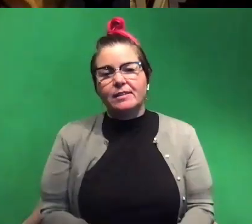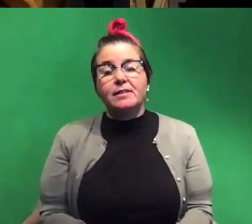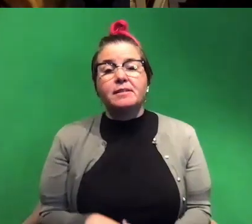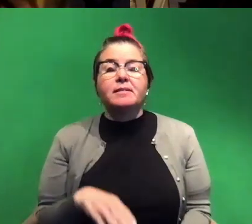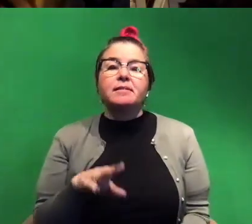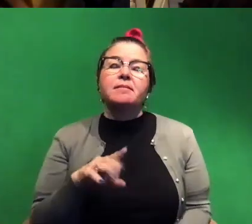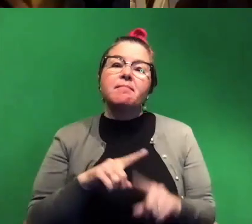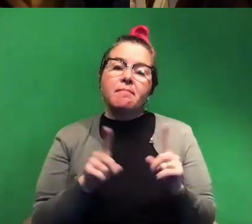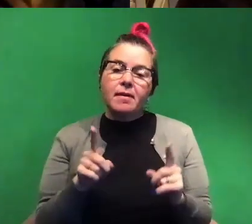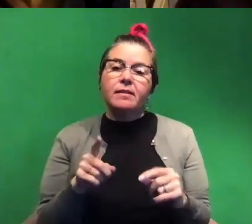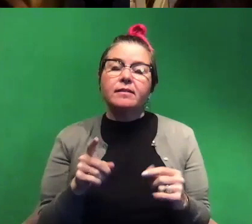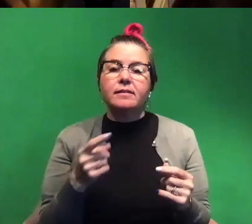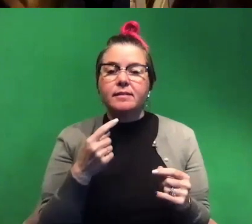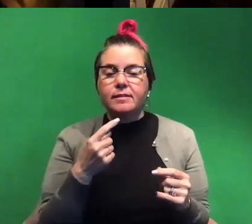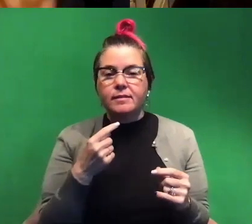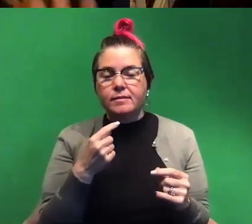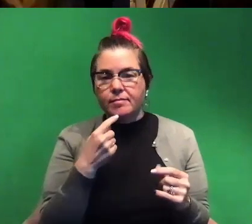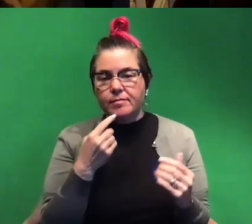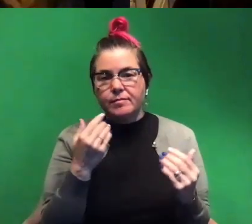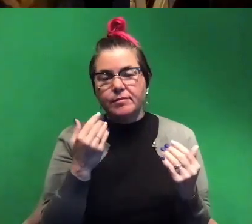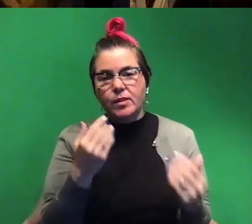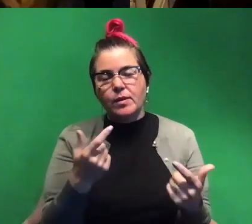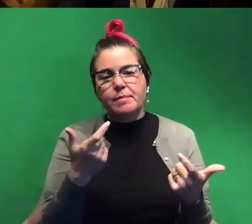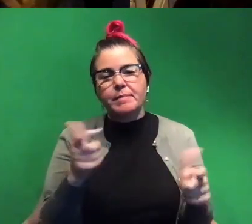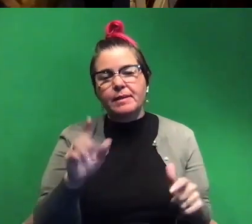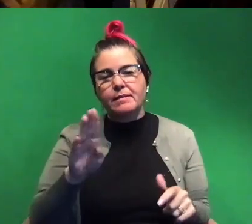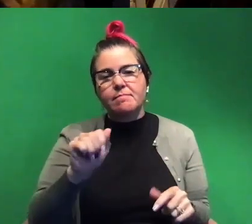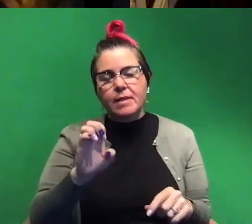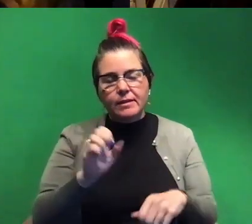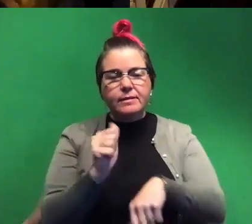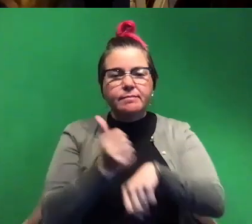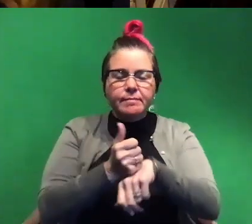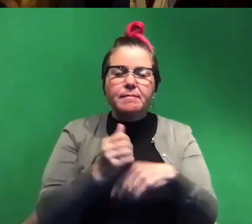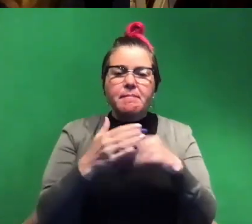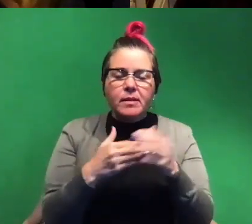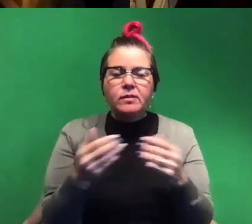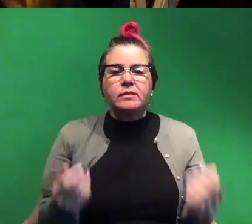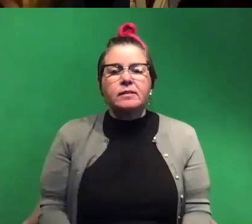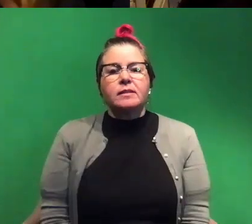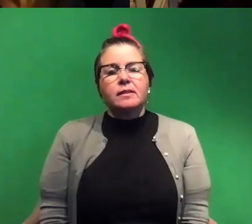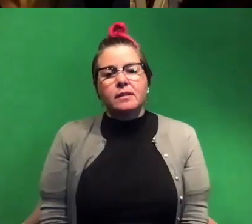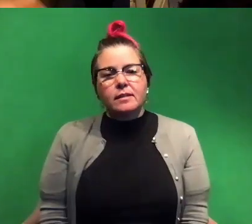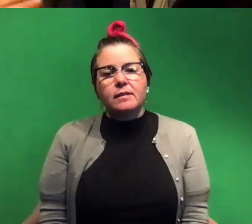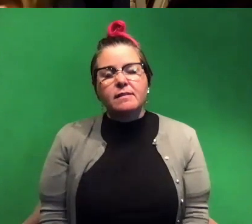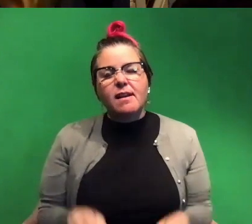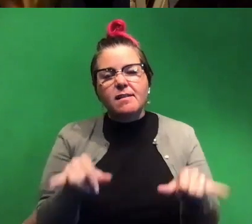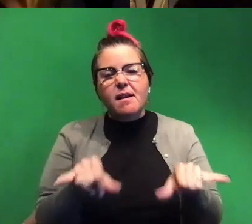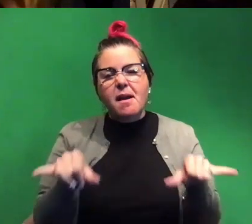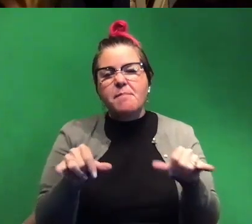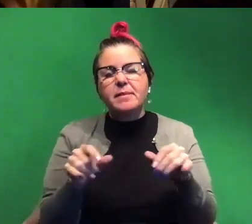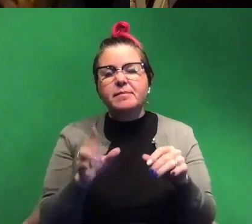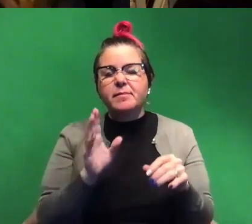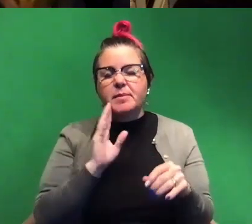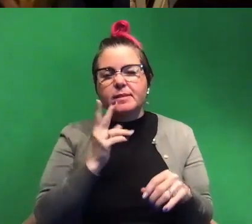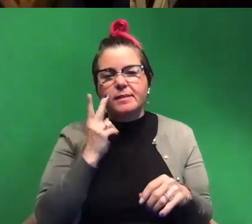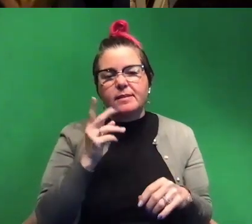they sent go ahead of time and had this huge base built up, these are a common aspects in a lot of the features